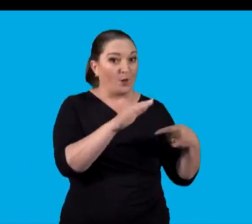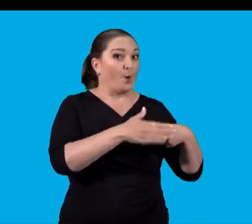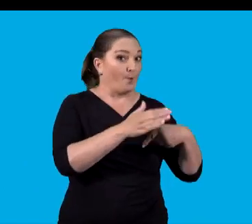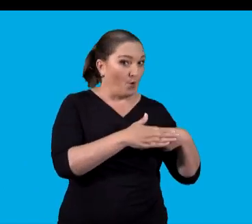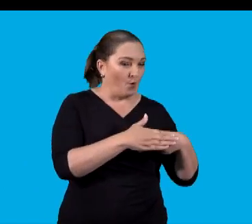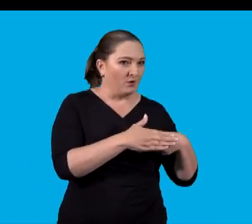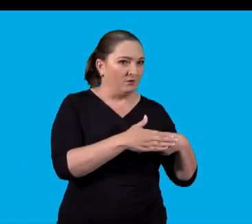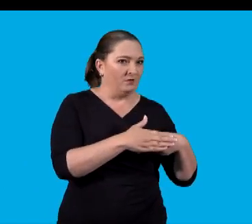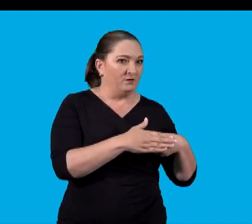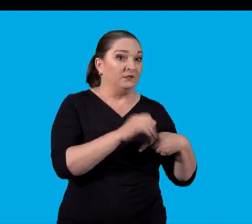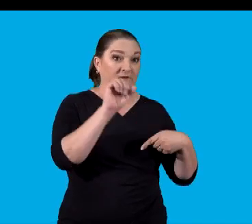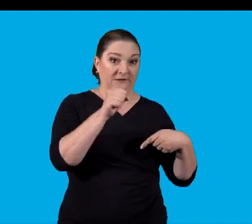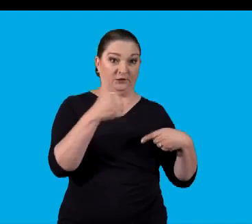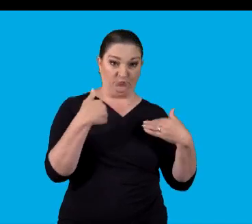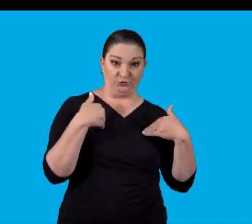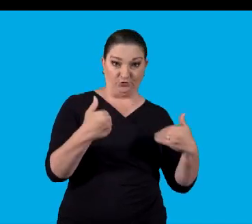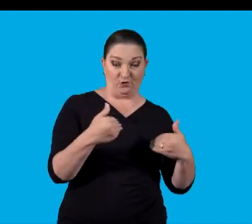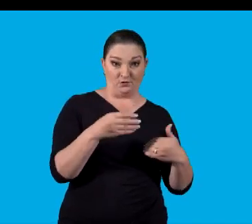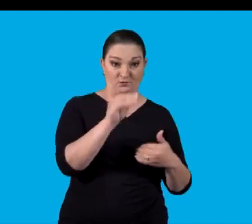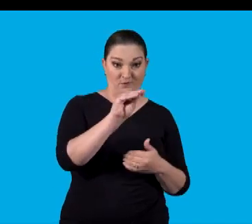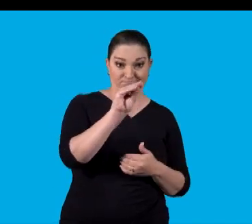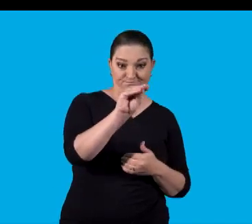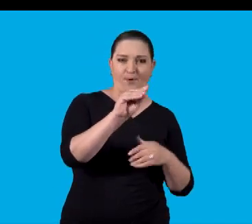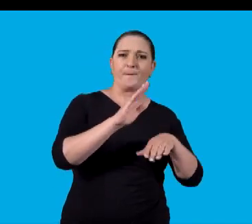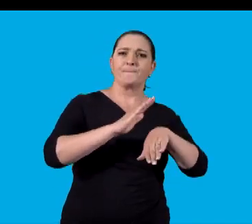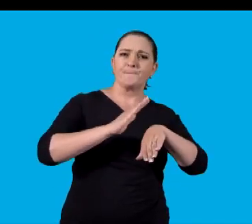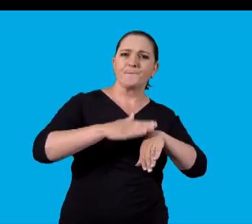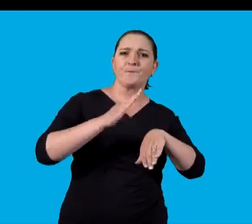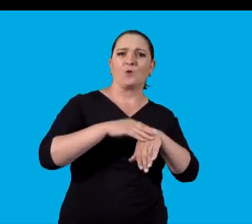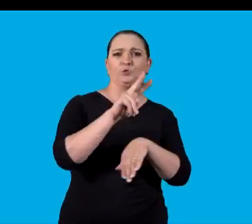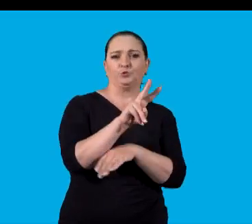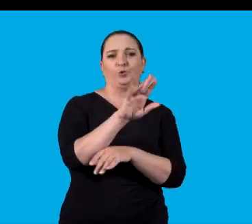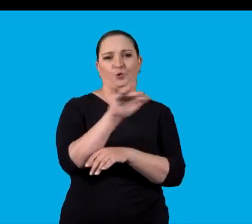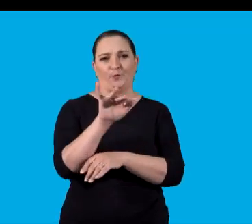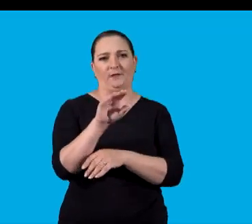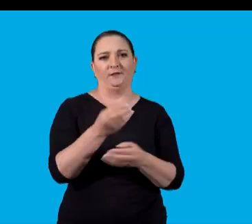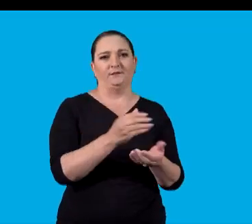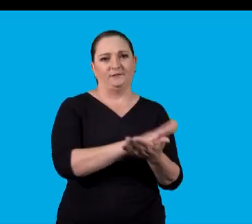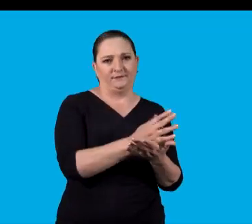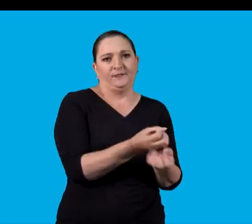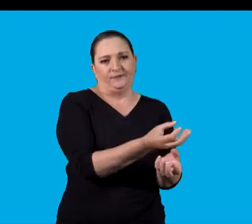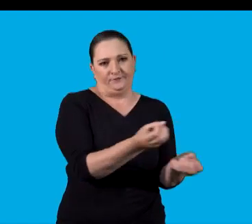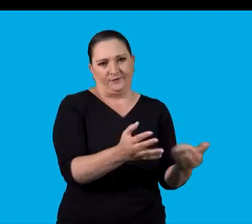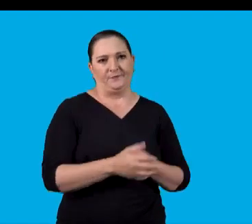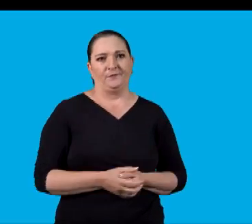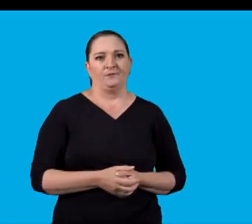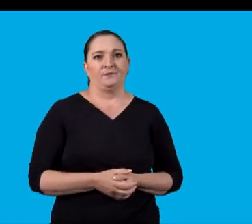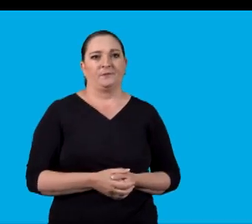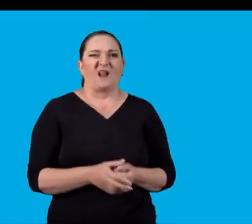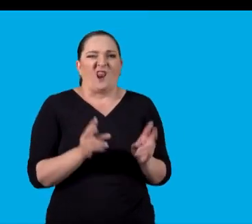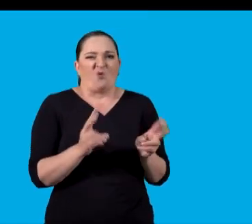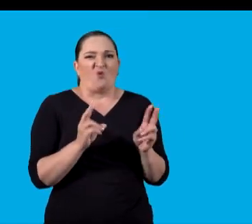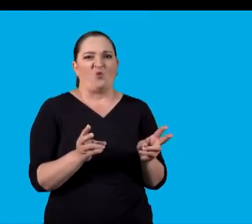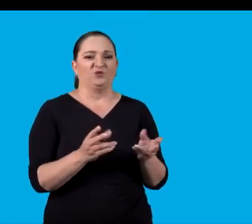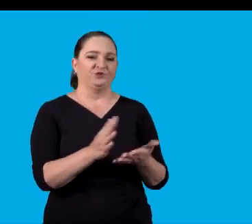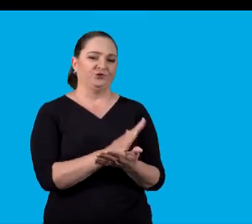that means at the beginning we had an amount here, but we issued a further 2 million. So we come here, then we issue a further 2 million.